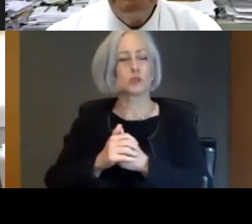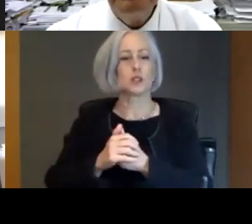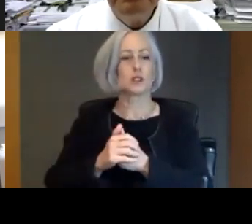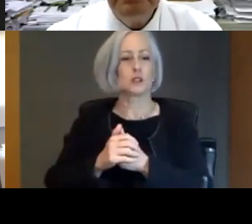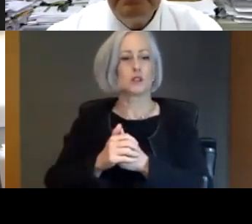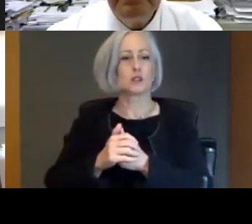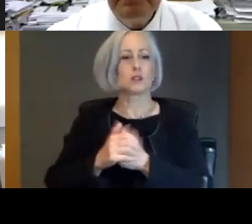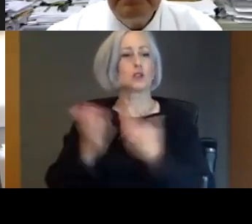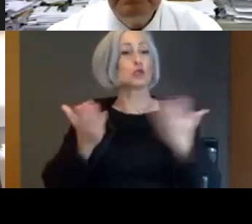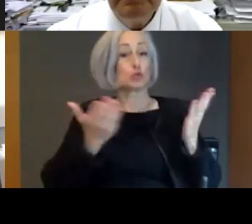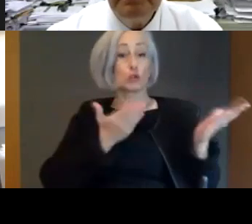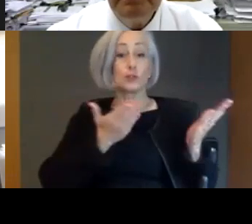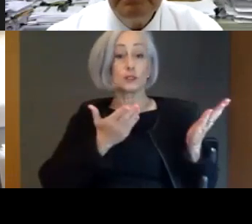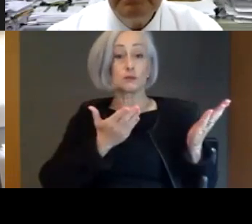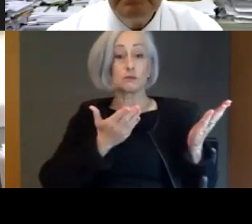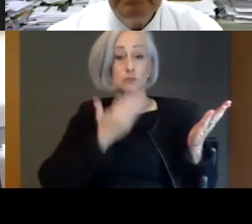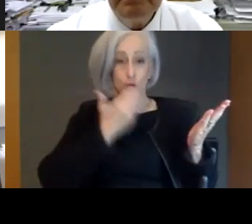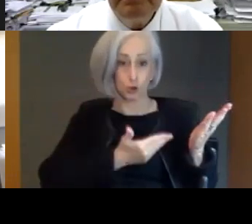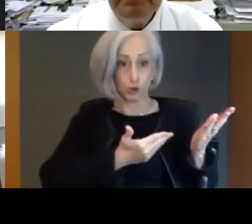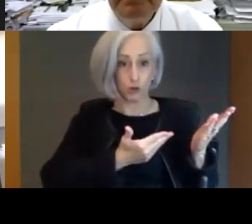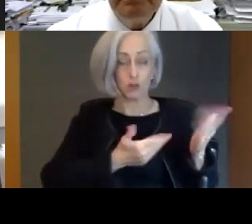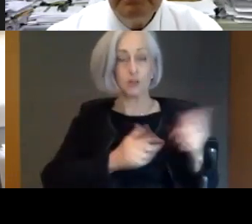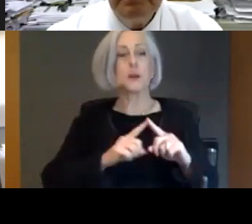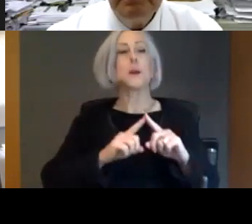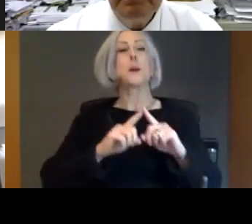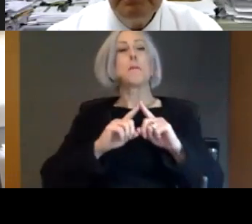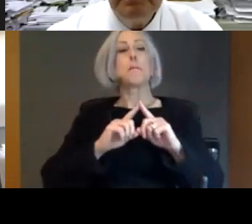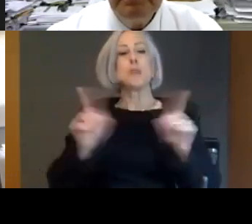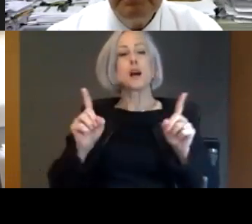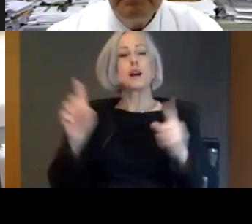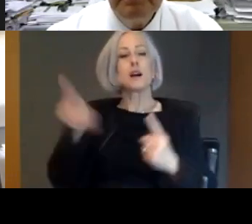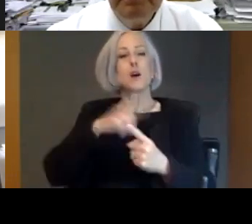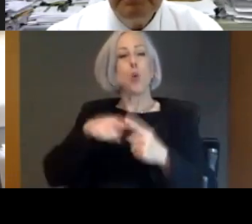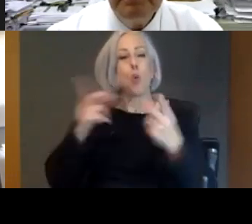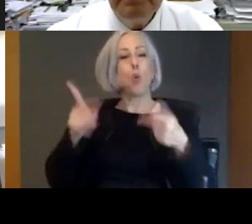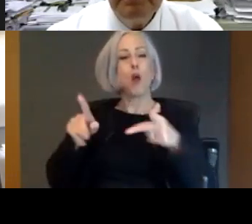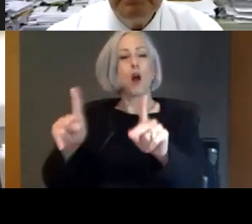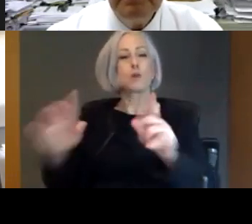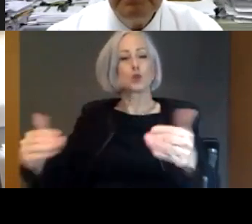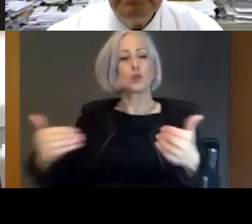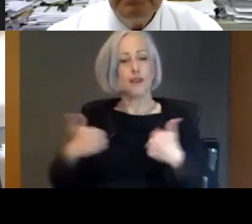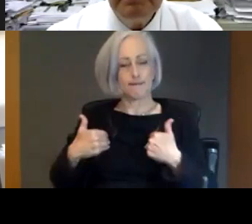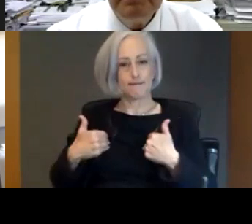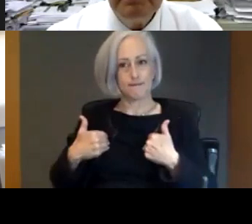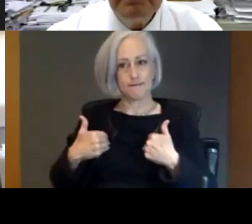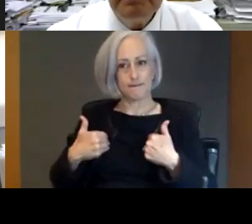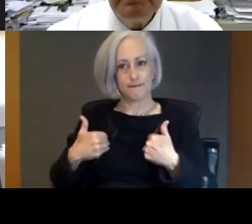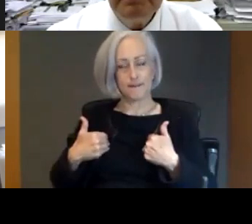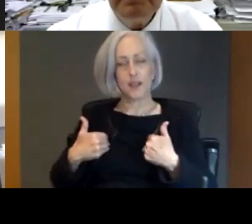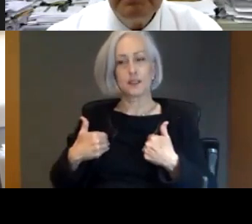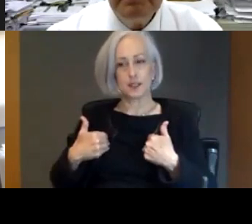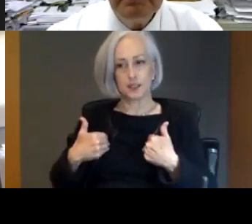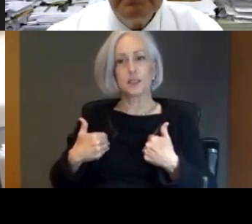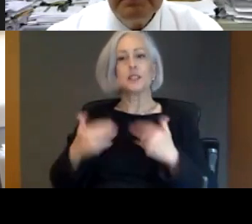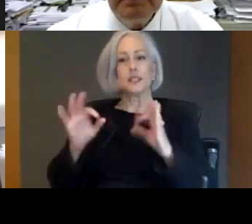service is good, but certainly where opportunities are available, it is important